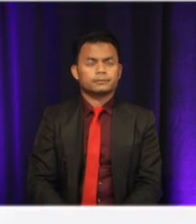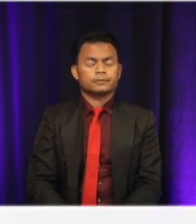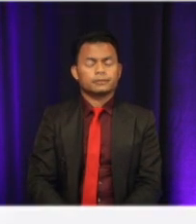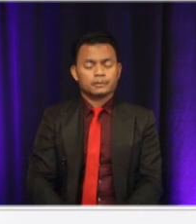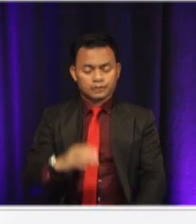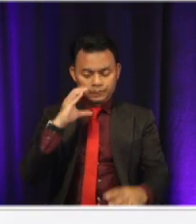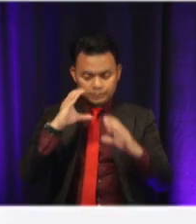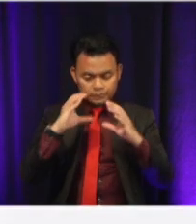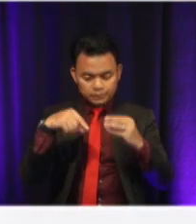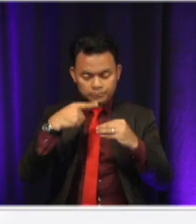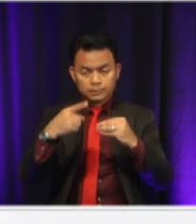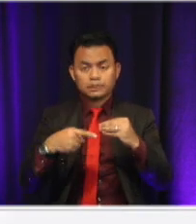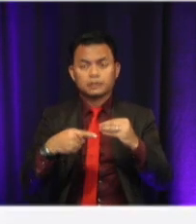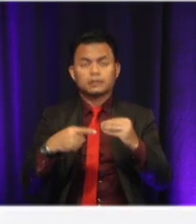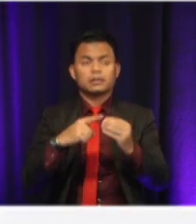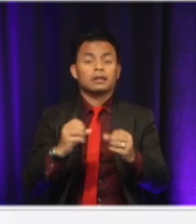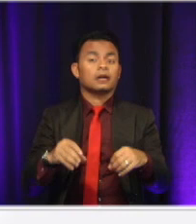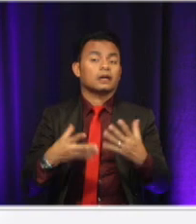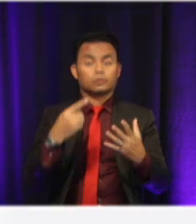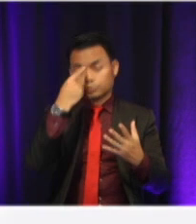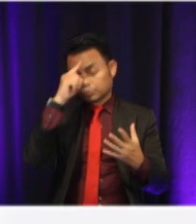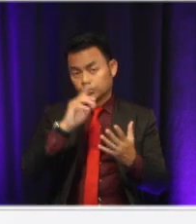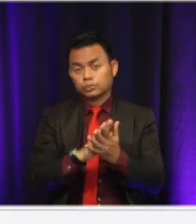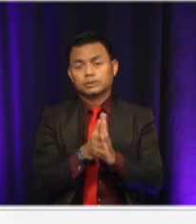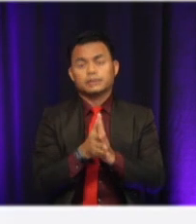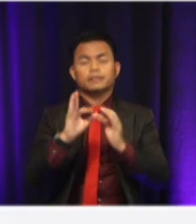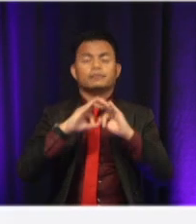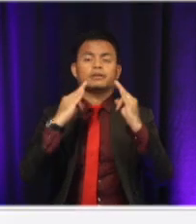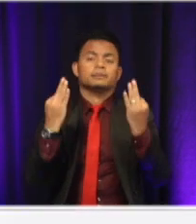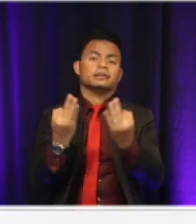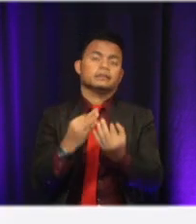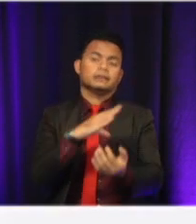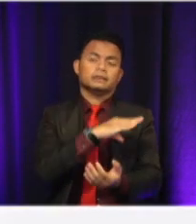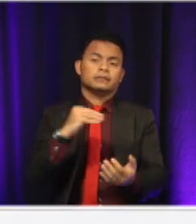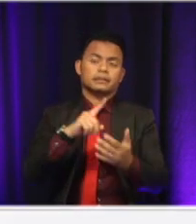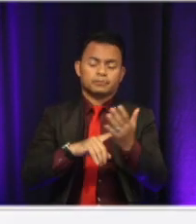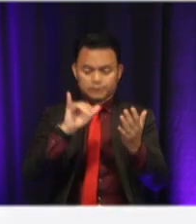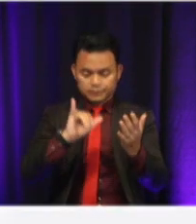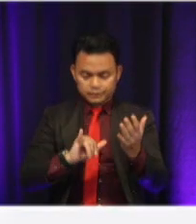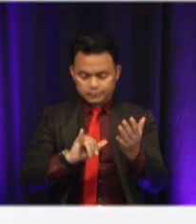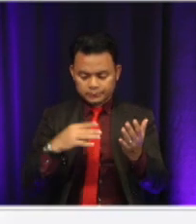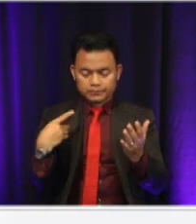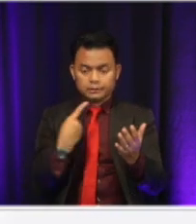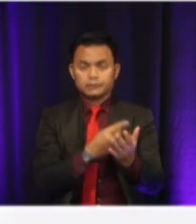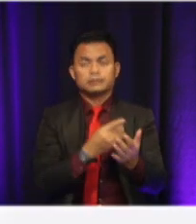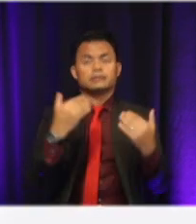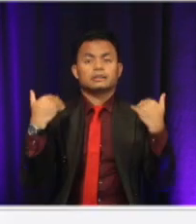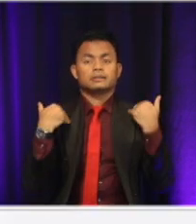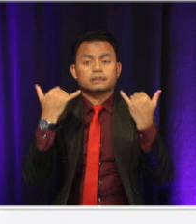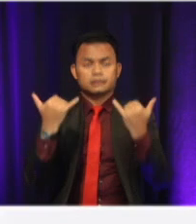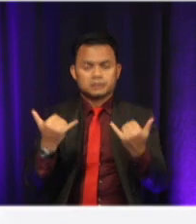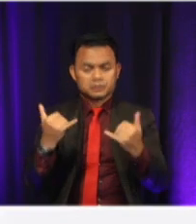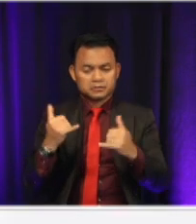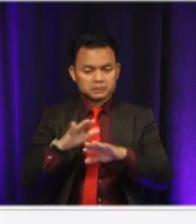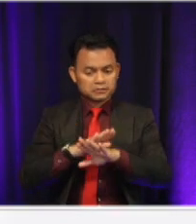it means to be a family and how what they have right now is not a real.